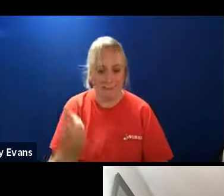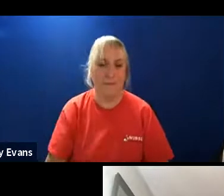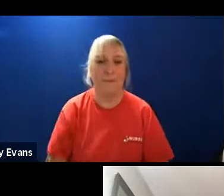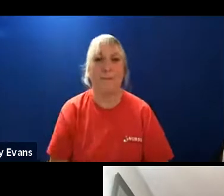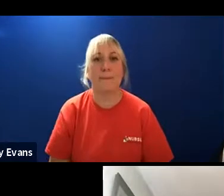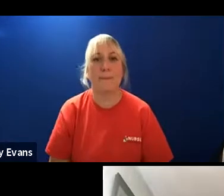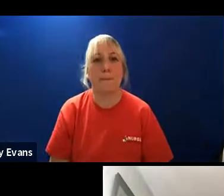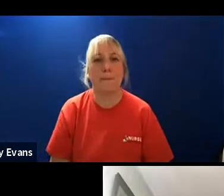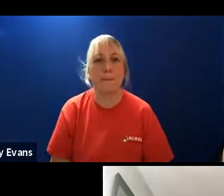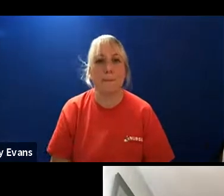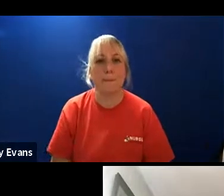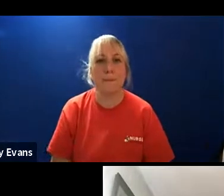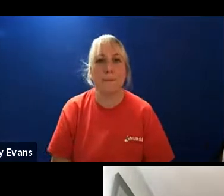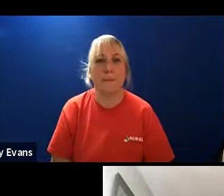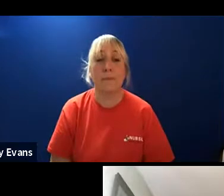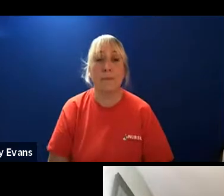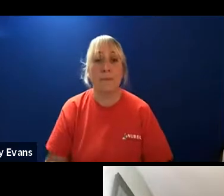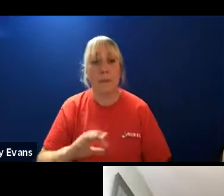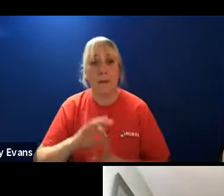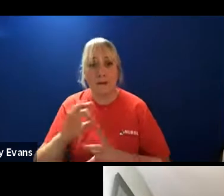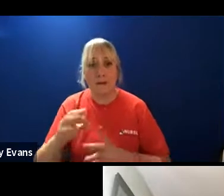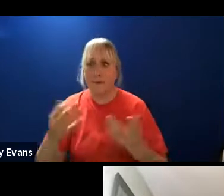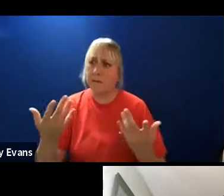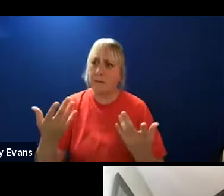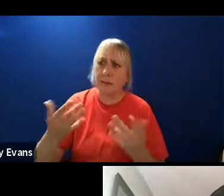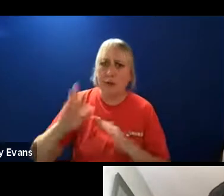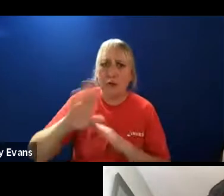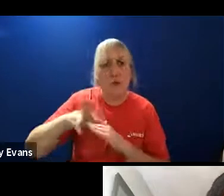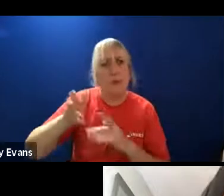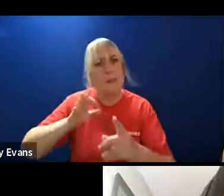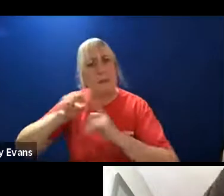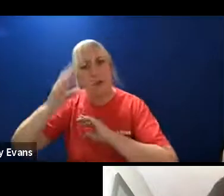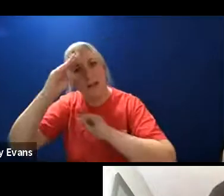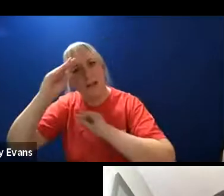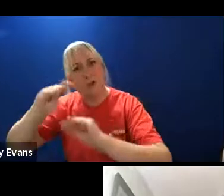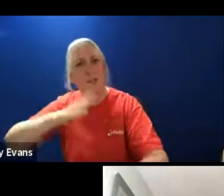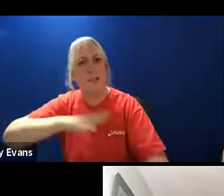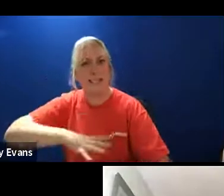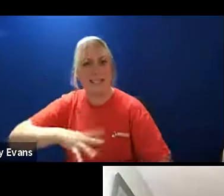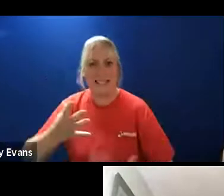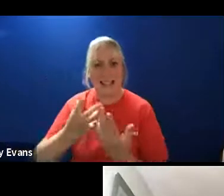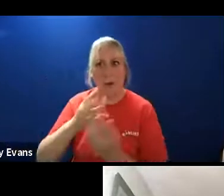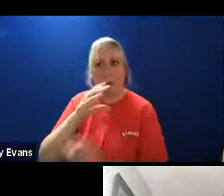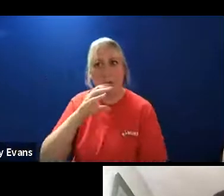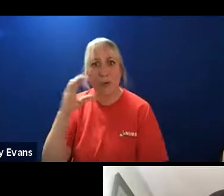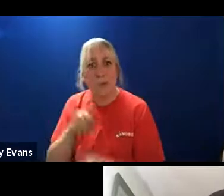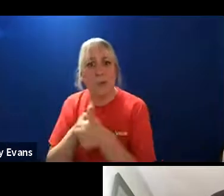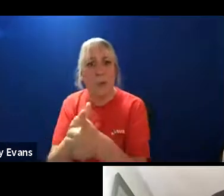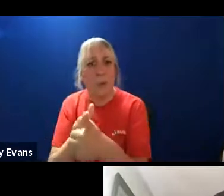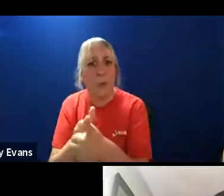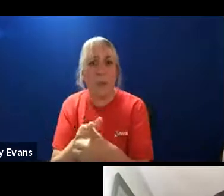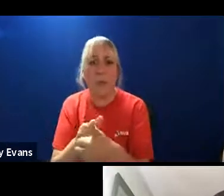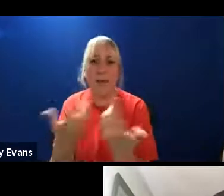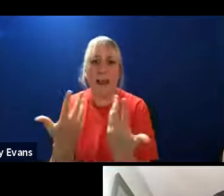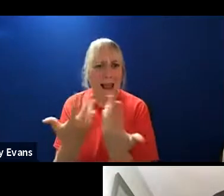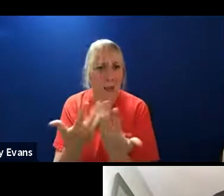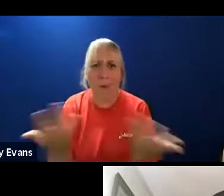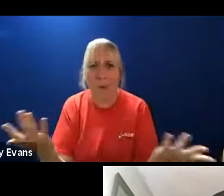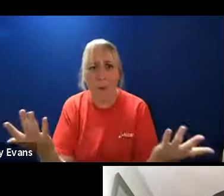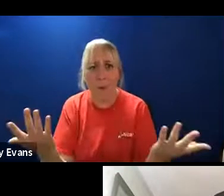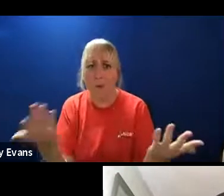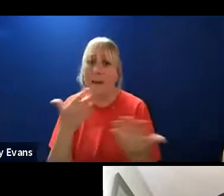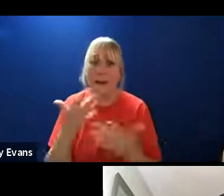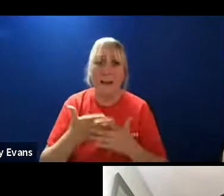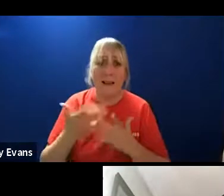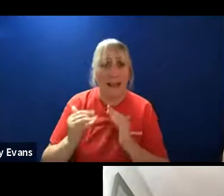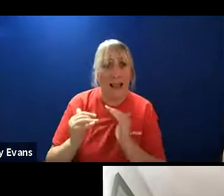a couple of them, how are children with special educational needs supported in the Cuban education system? Is there additional adult support provided?